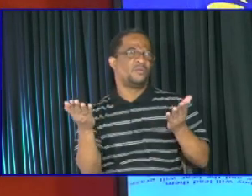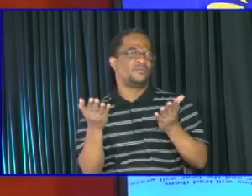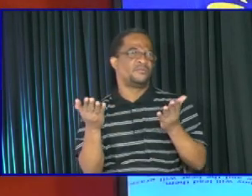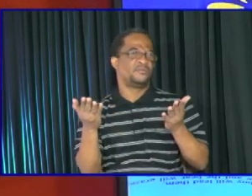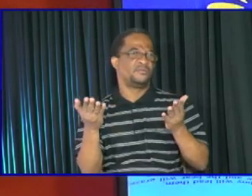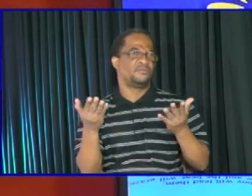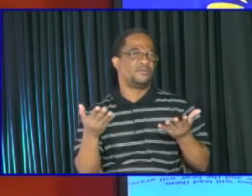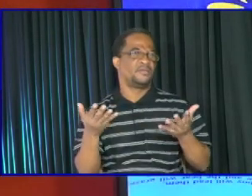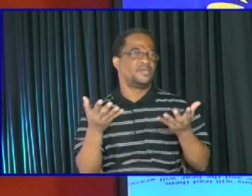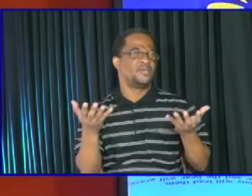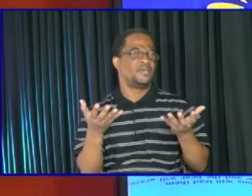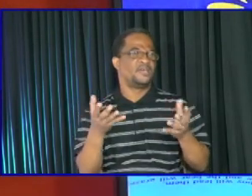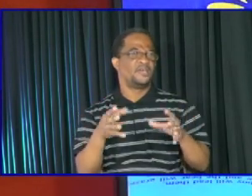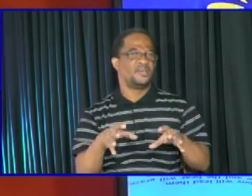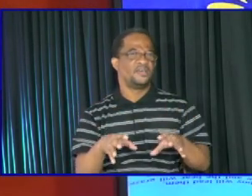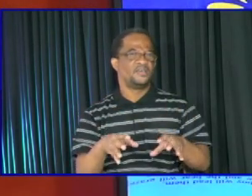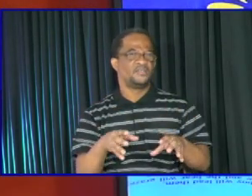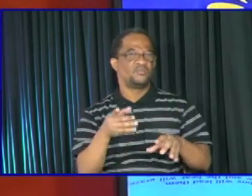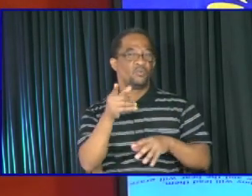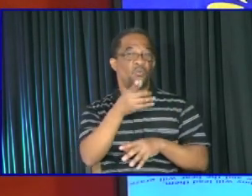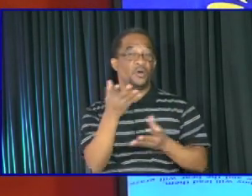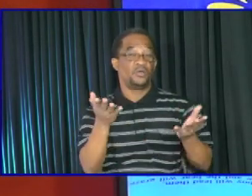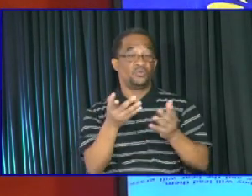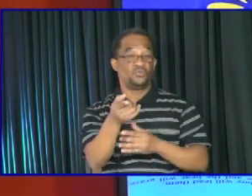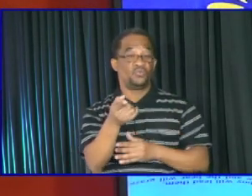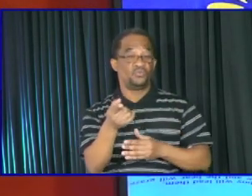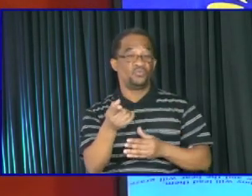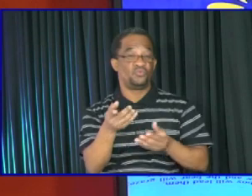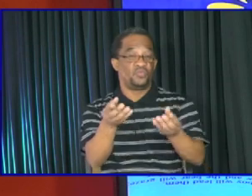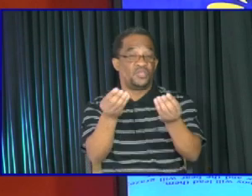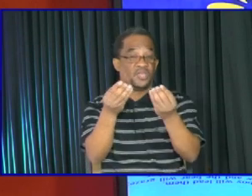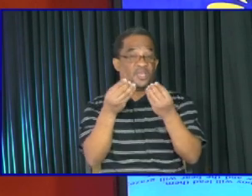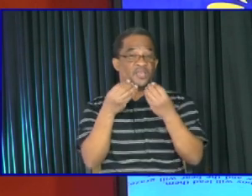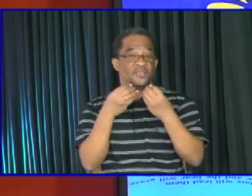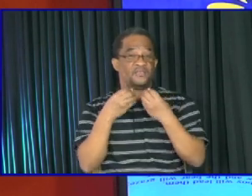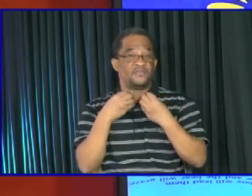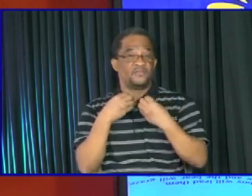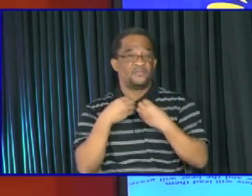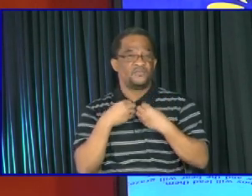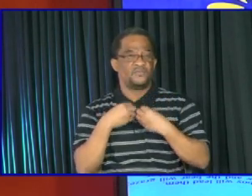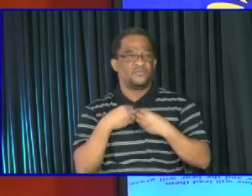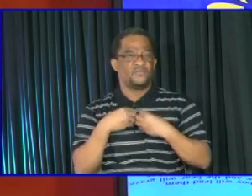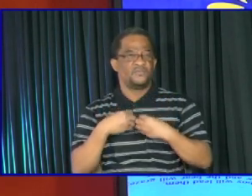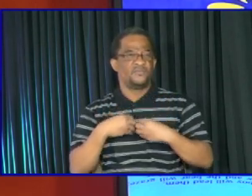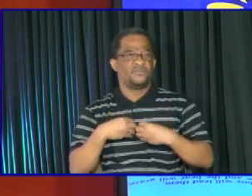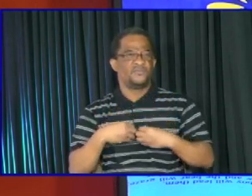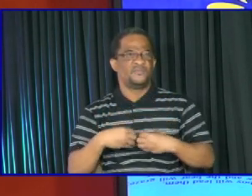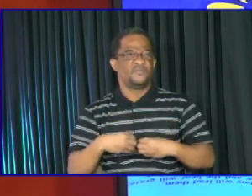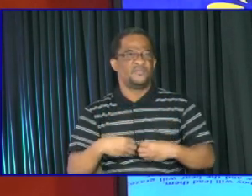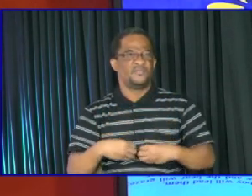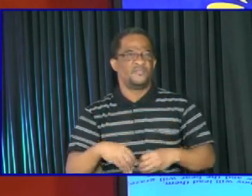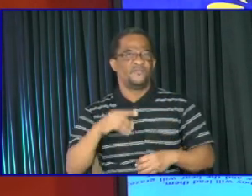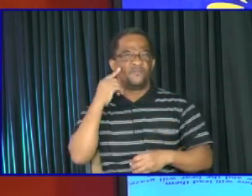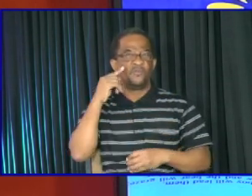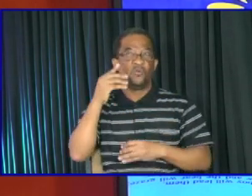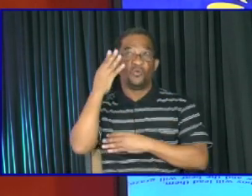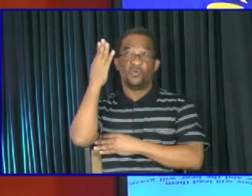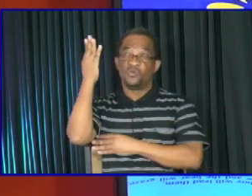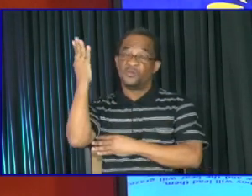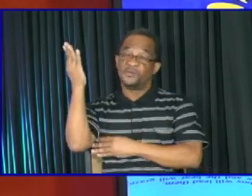What hast thou given for me?